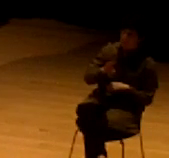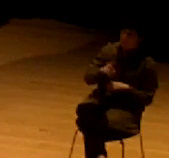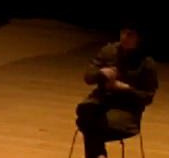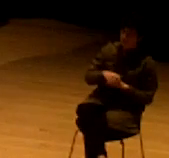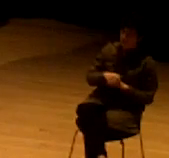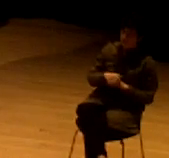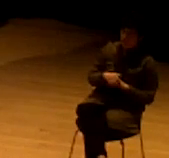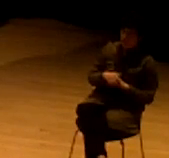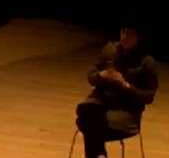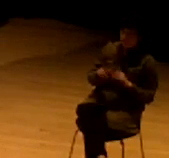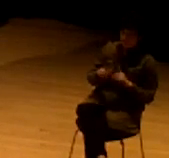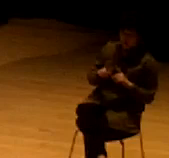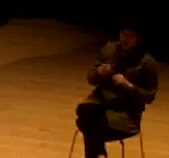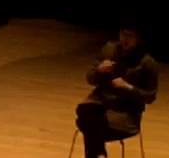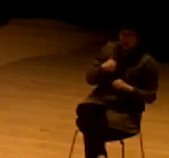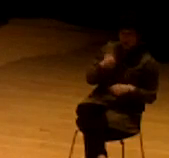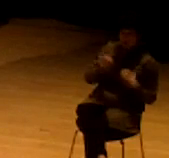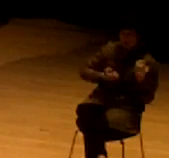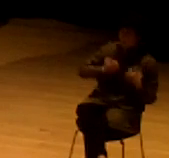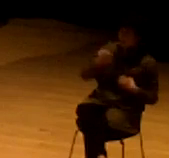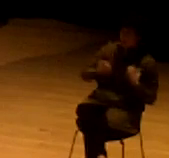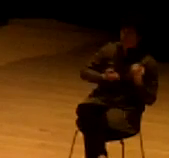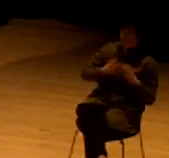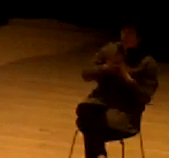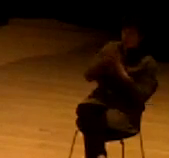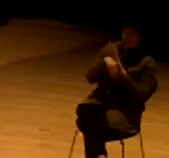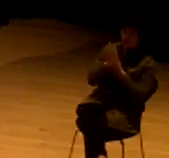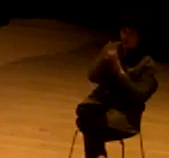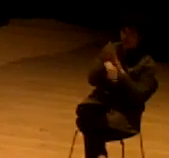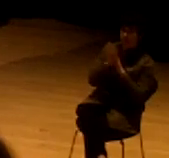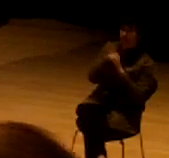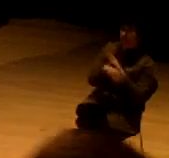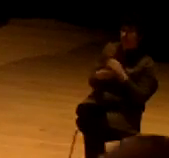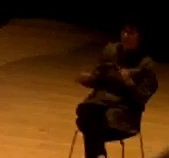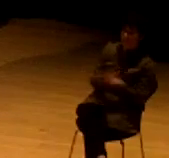incredibly worthwhile, but I was an emotional basket case.